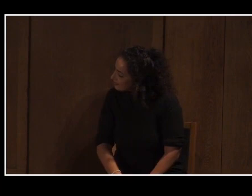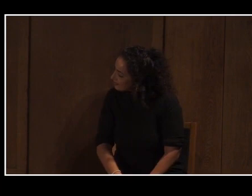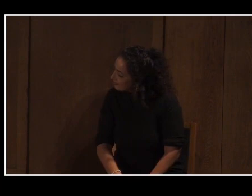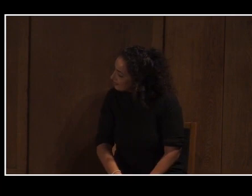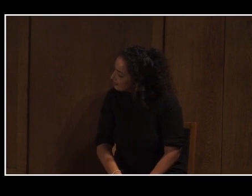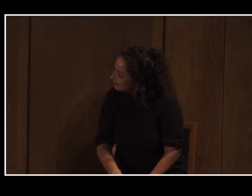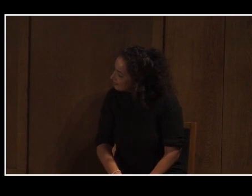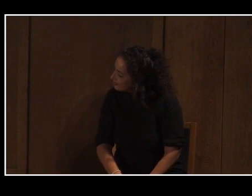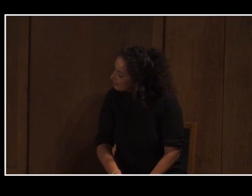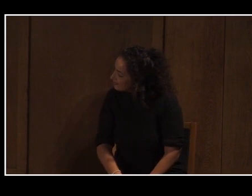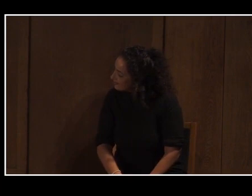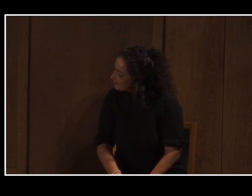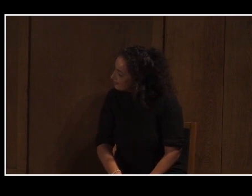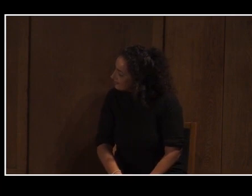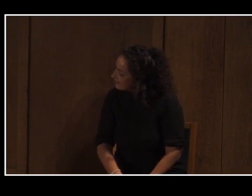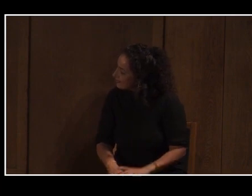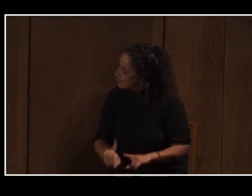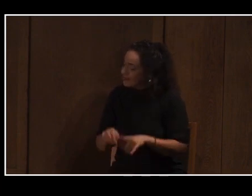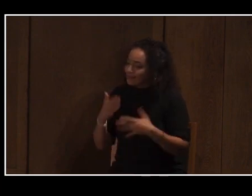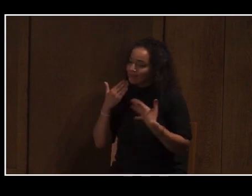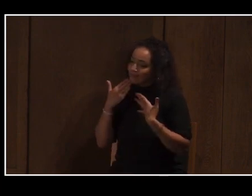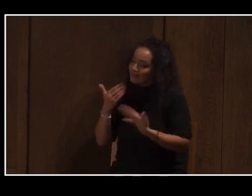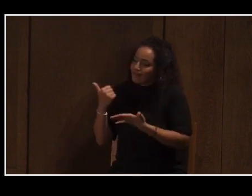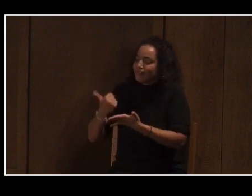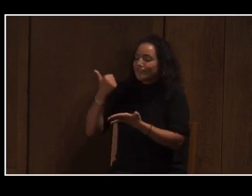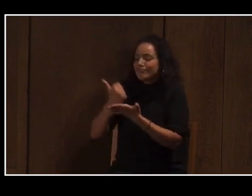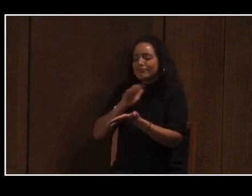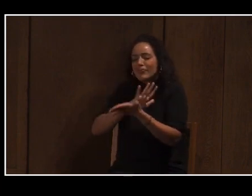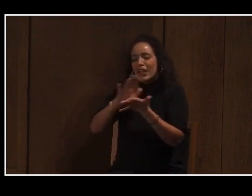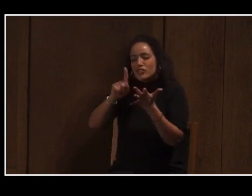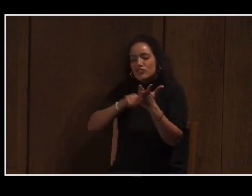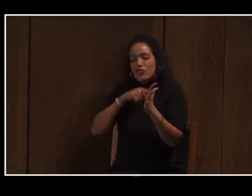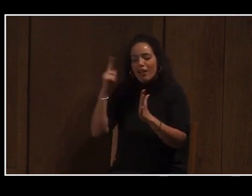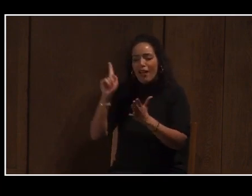And I would also like to thank my incredible HJL team.